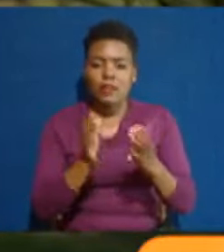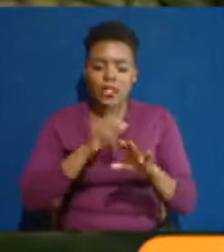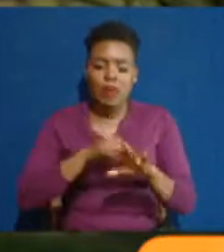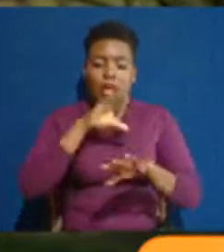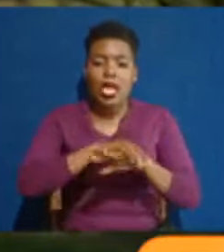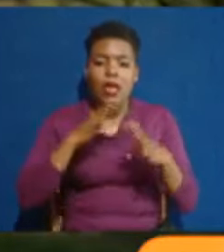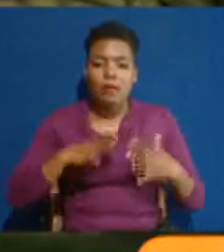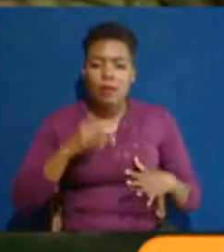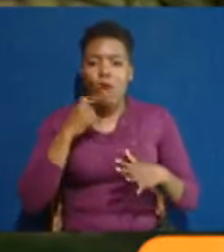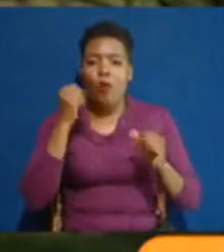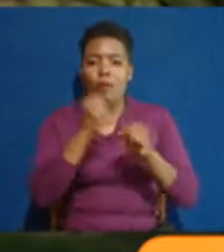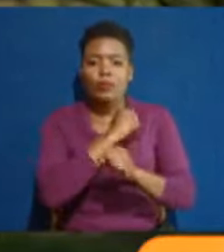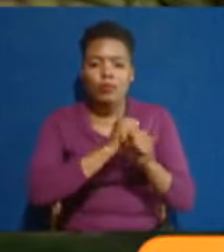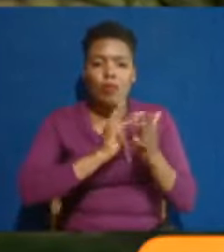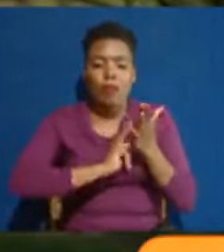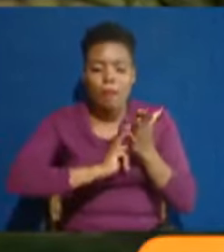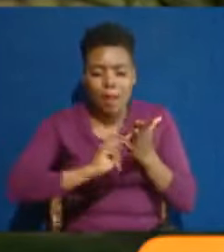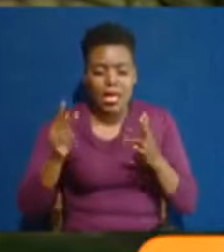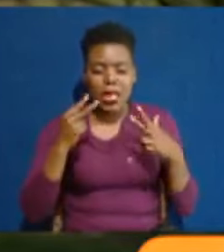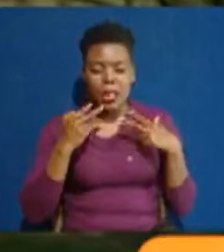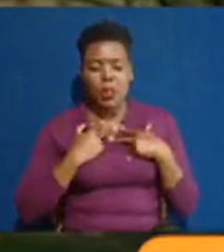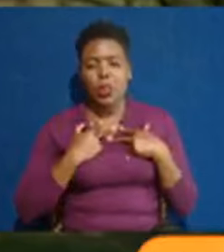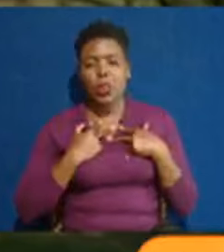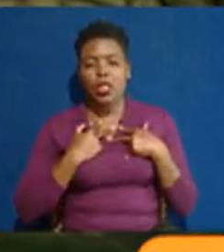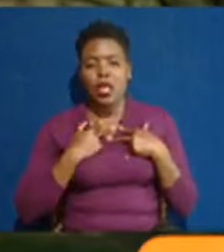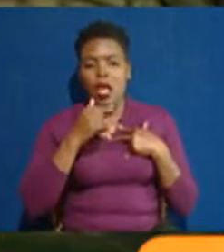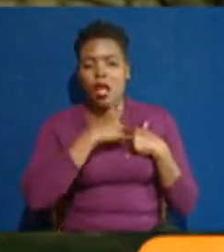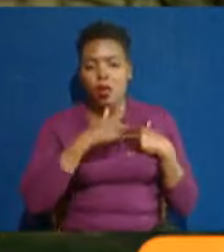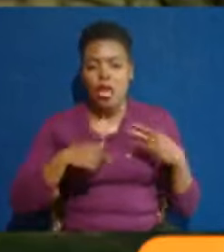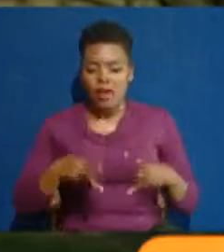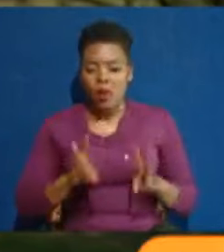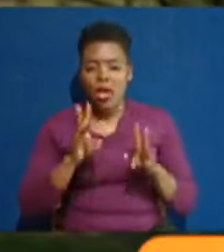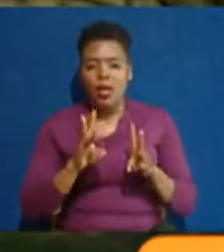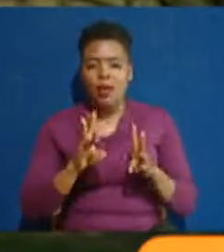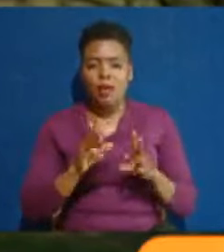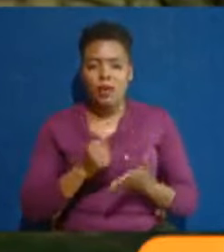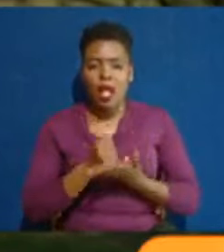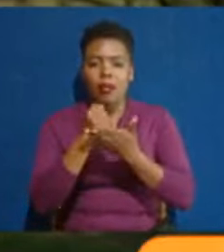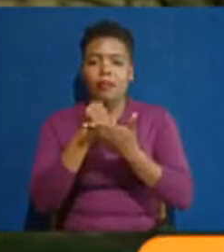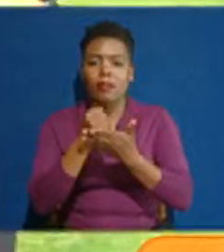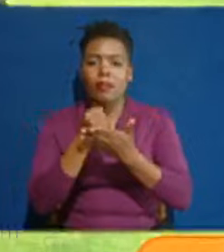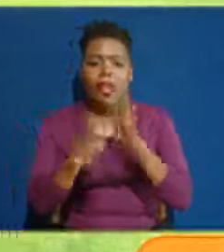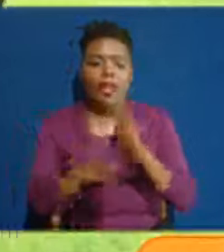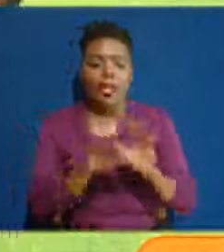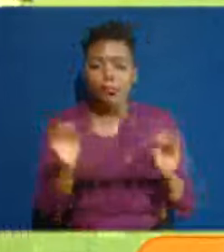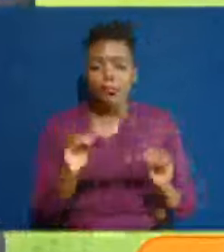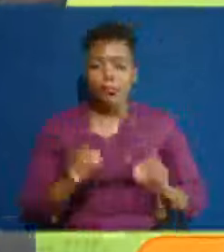people who really cannot afford to pay for themselves, we have a way of ensuring that they are not turned away.